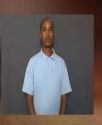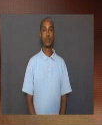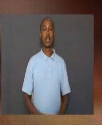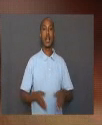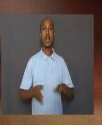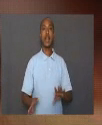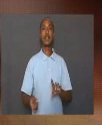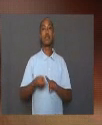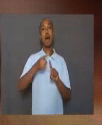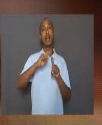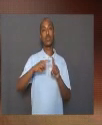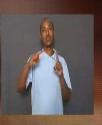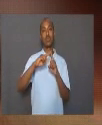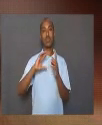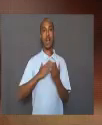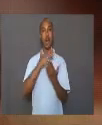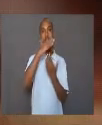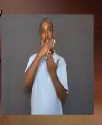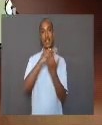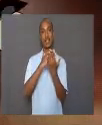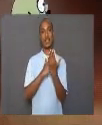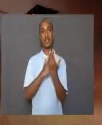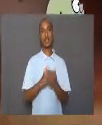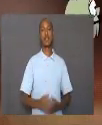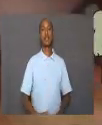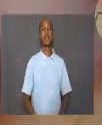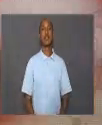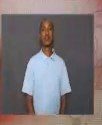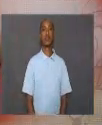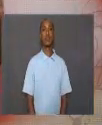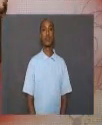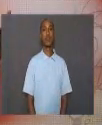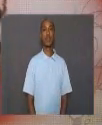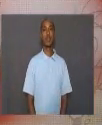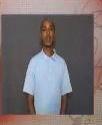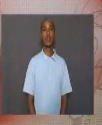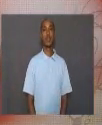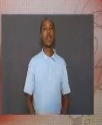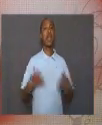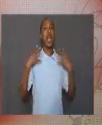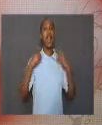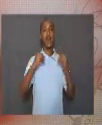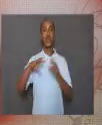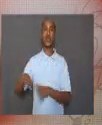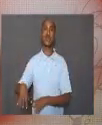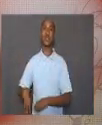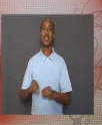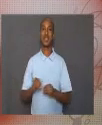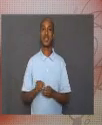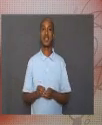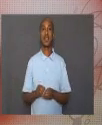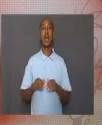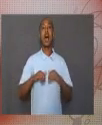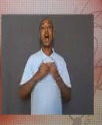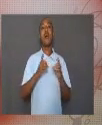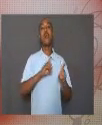Let's get back to our lesson. Hello, students. How did